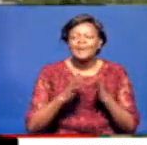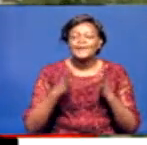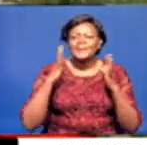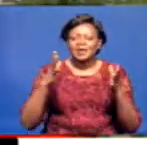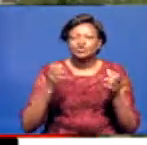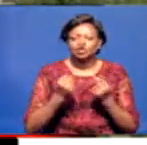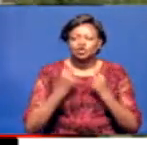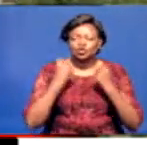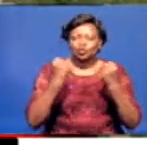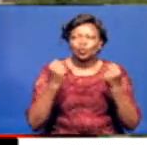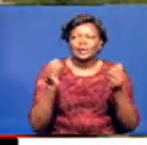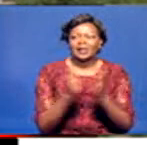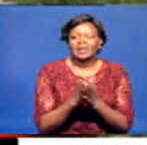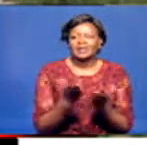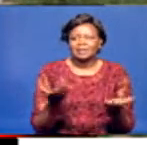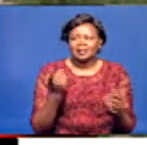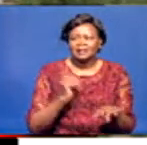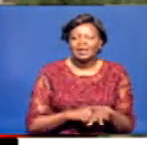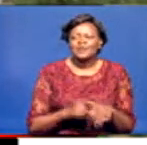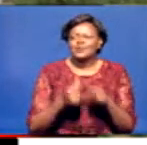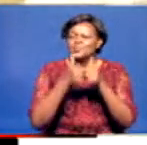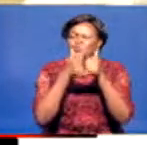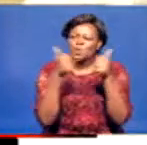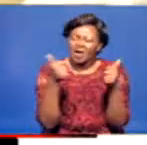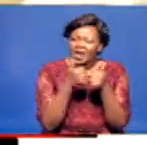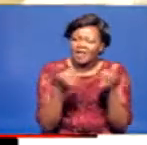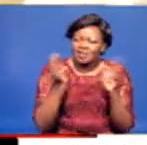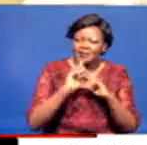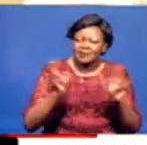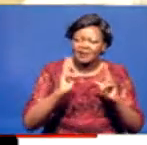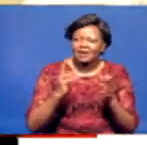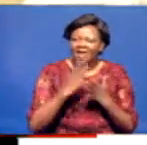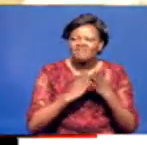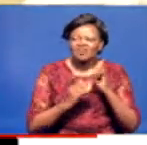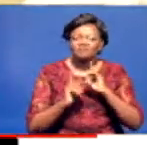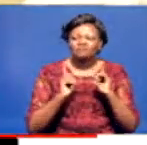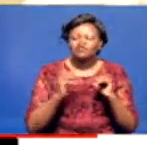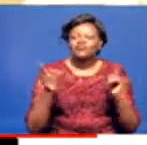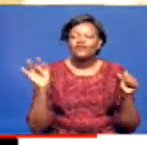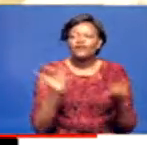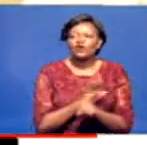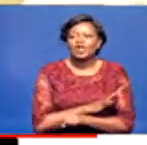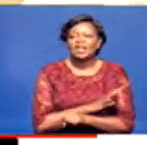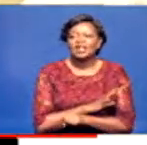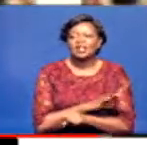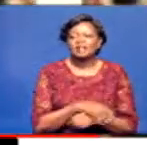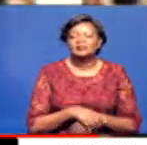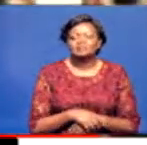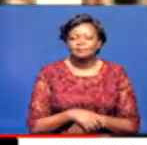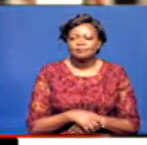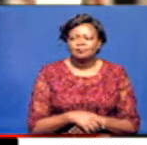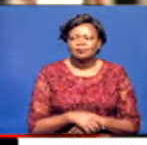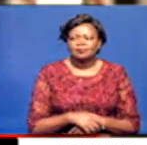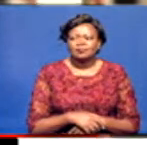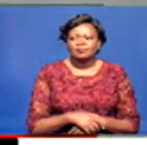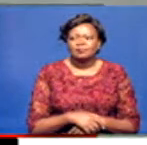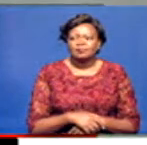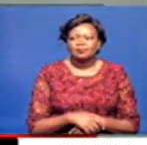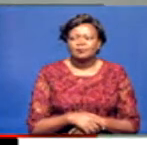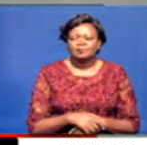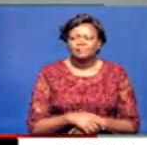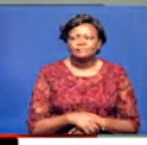zinakuwa napoiva haivi manusu manusu. Regina Manyari reporting for Prime Edition.